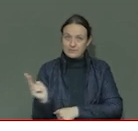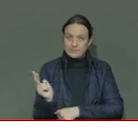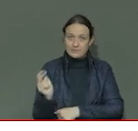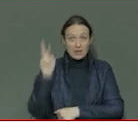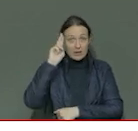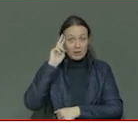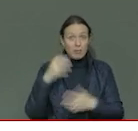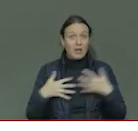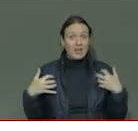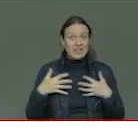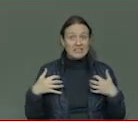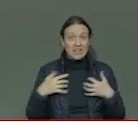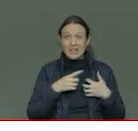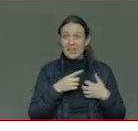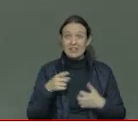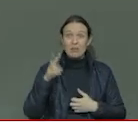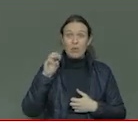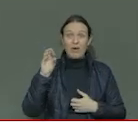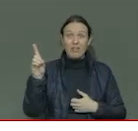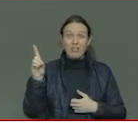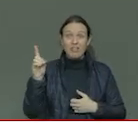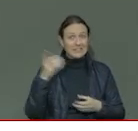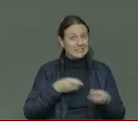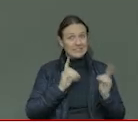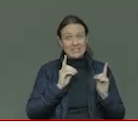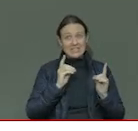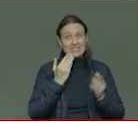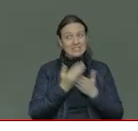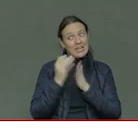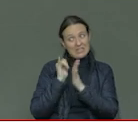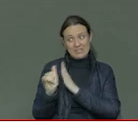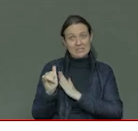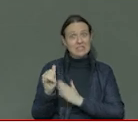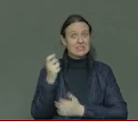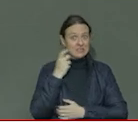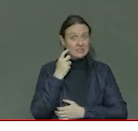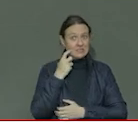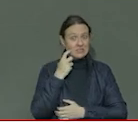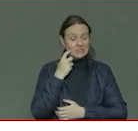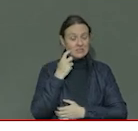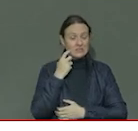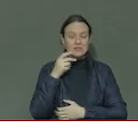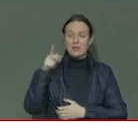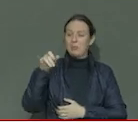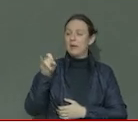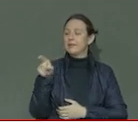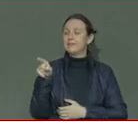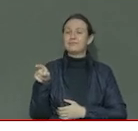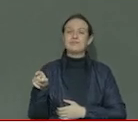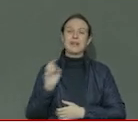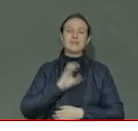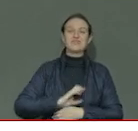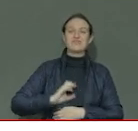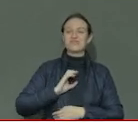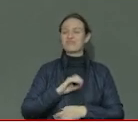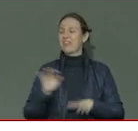wild animal. That tiger can kill you in a matter of seconds. And he realized that Pi is becoming a bit too